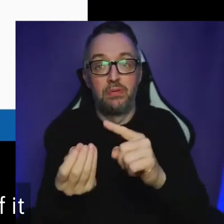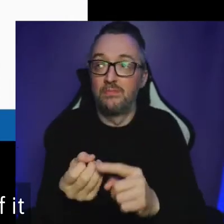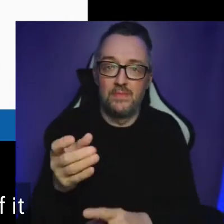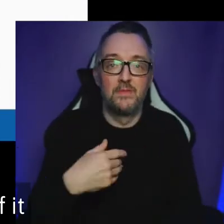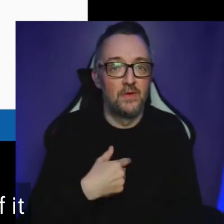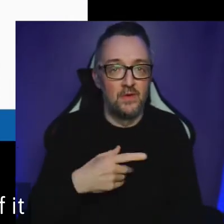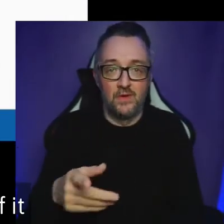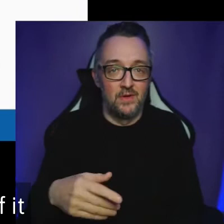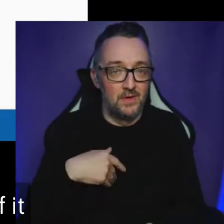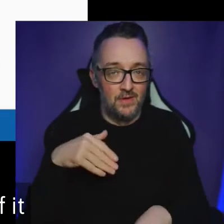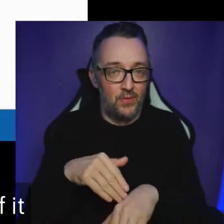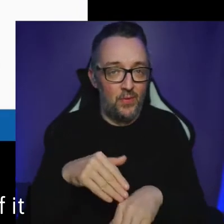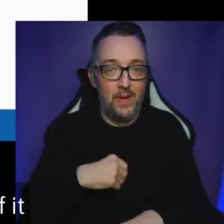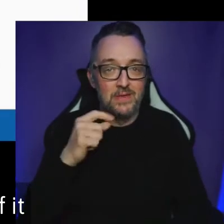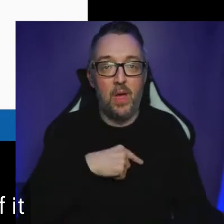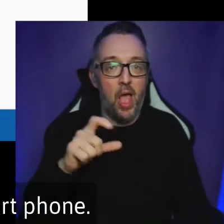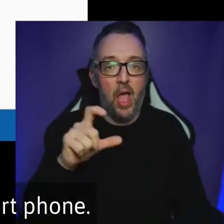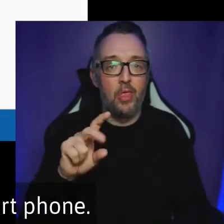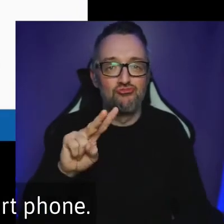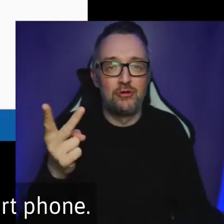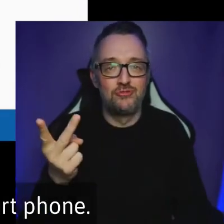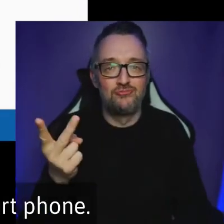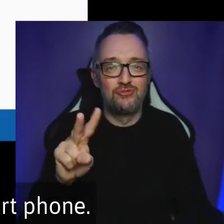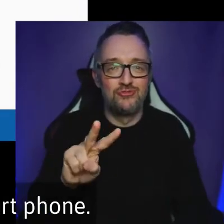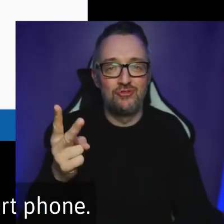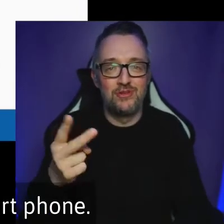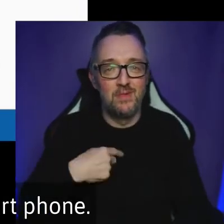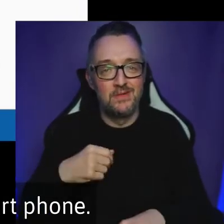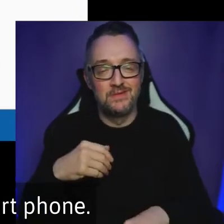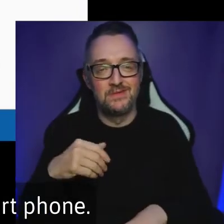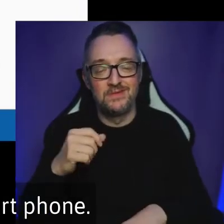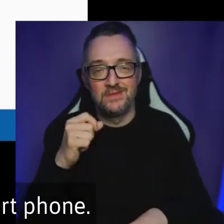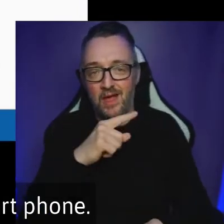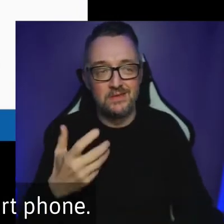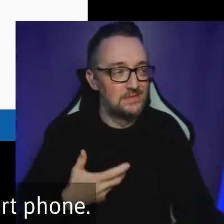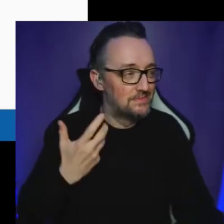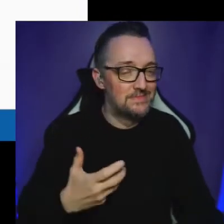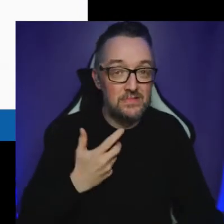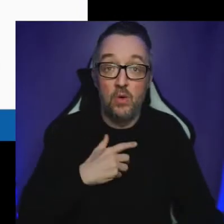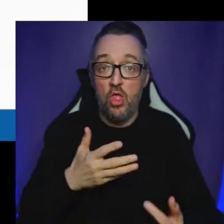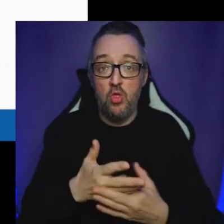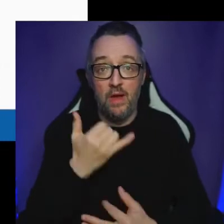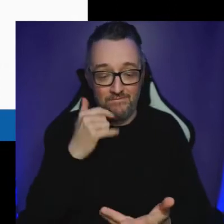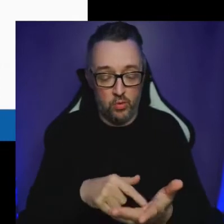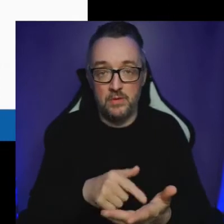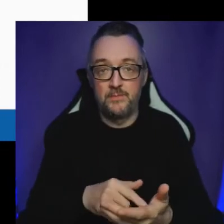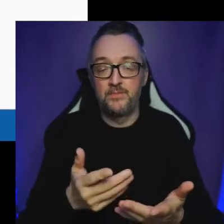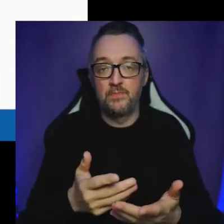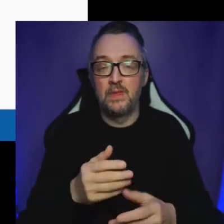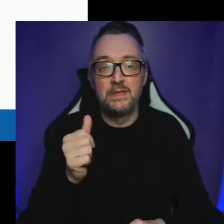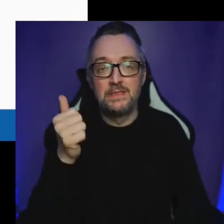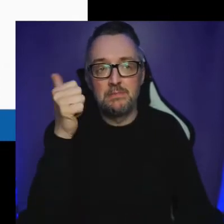him endlessly by changing the colour of it, and that's all connected through Wi-Fi and a smartphone. A smart pet feeder,